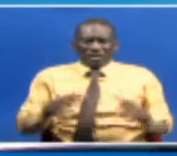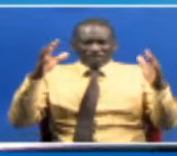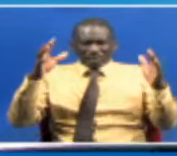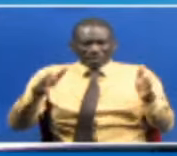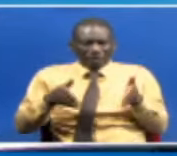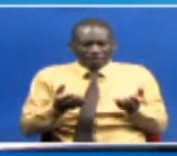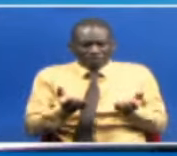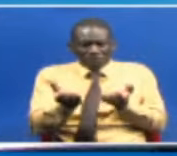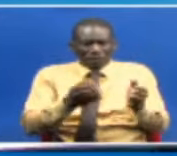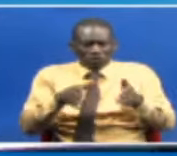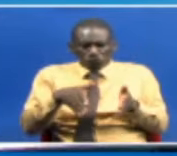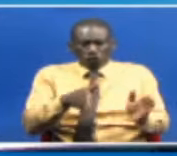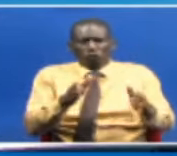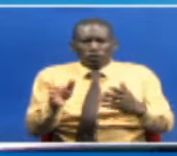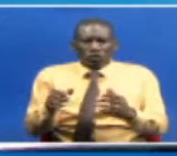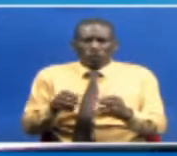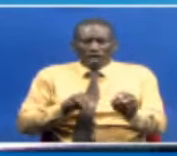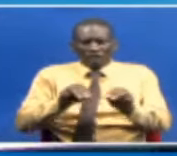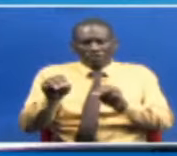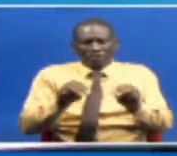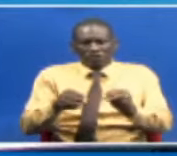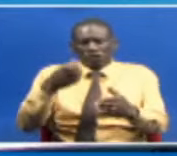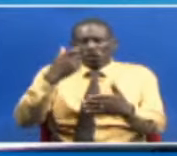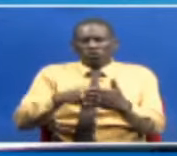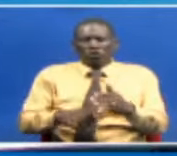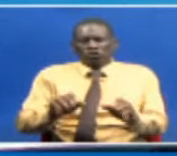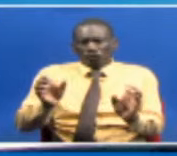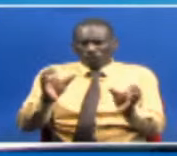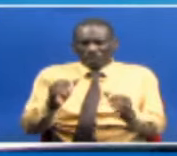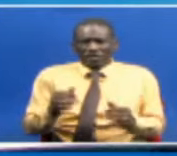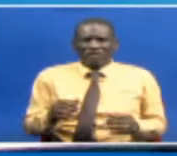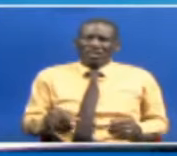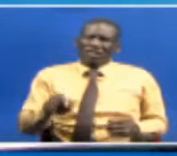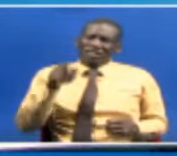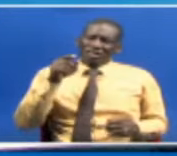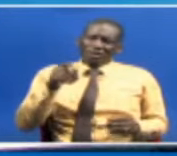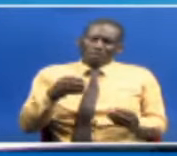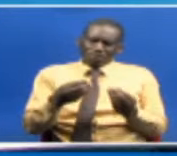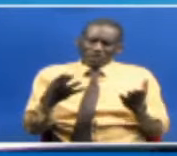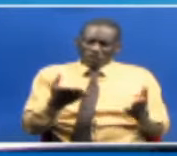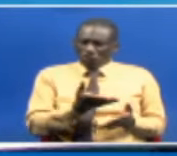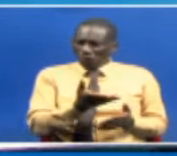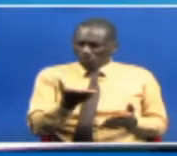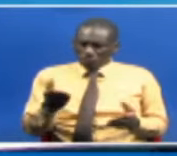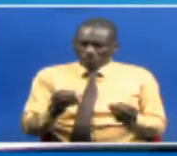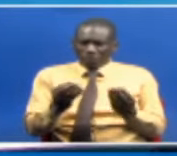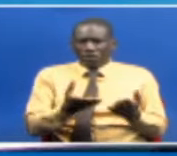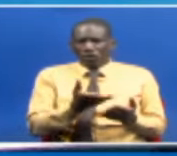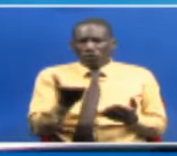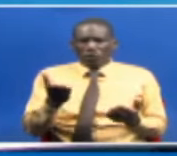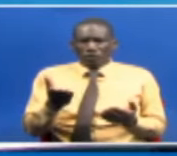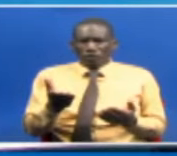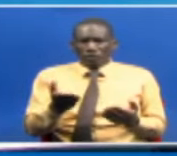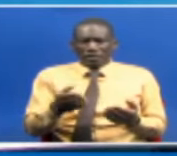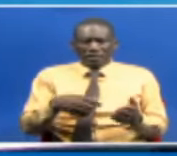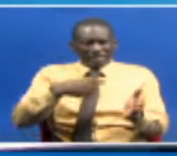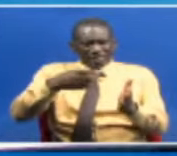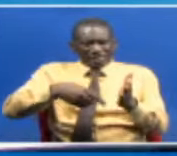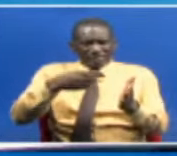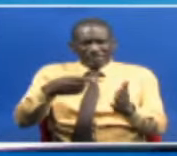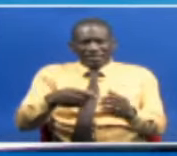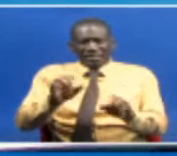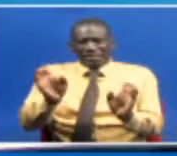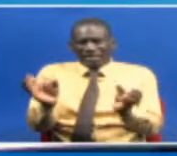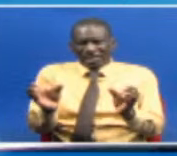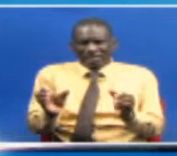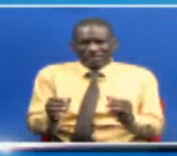opportunity, albeit managing the cost of gas, you'll see most of the supply industry in gas,